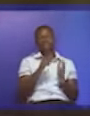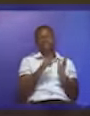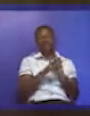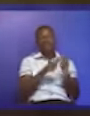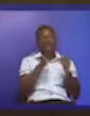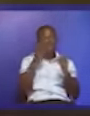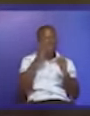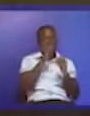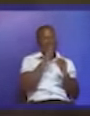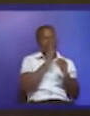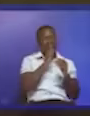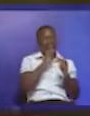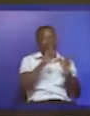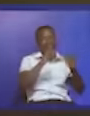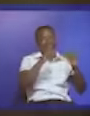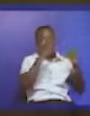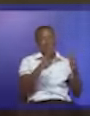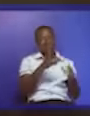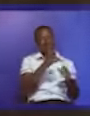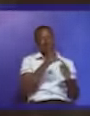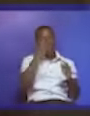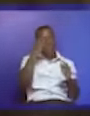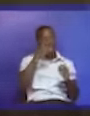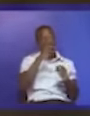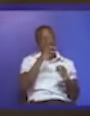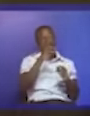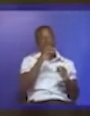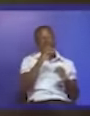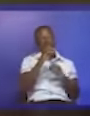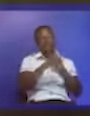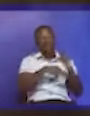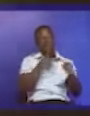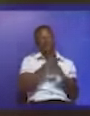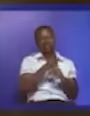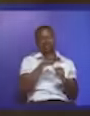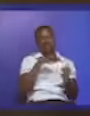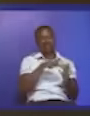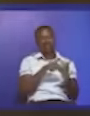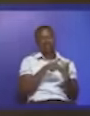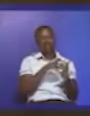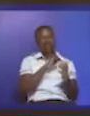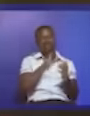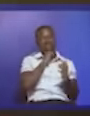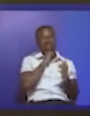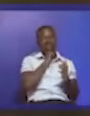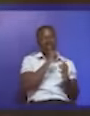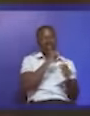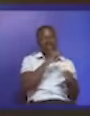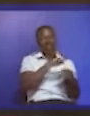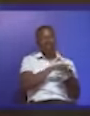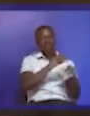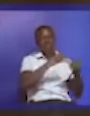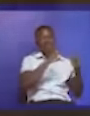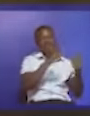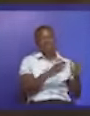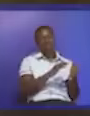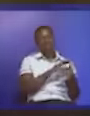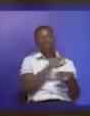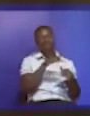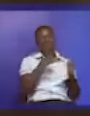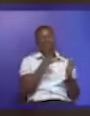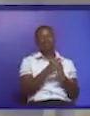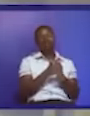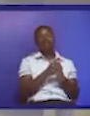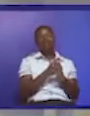the altar, and for 60 years she stood and held onto the altar and cleared all the